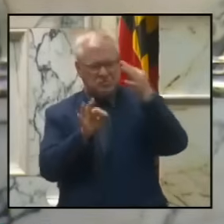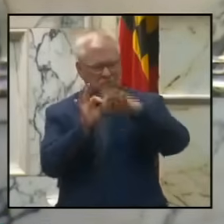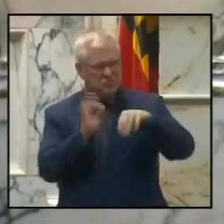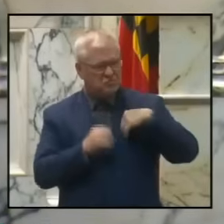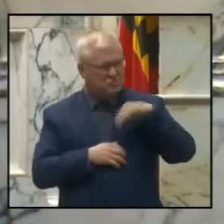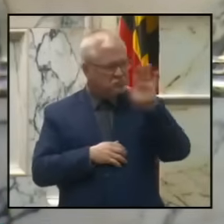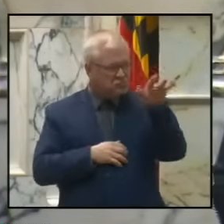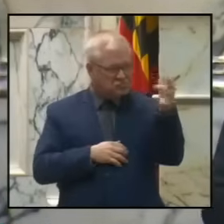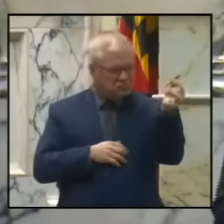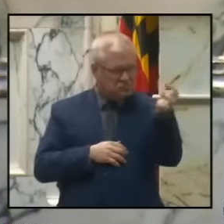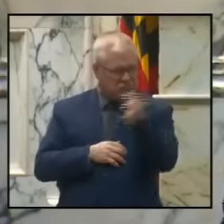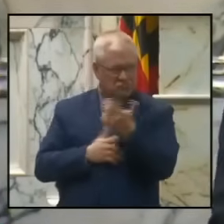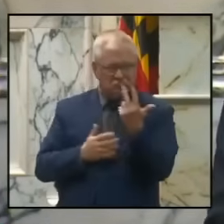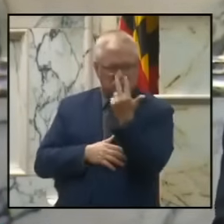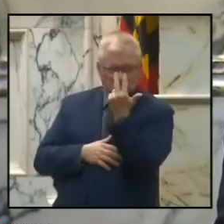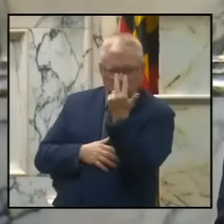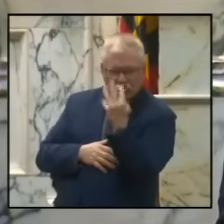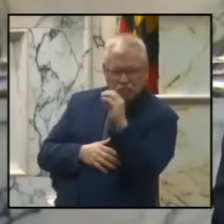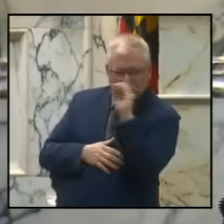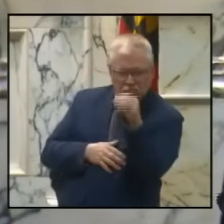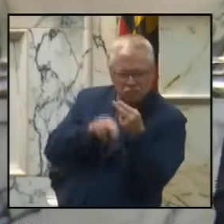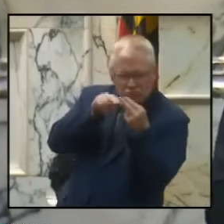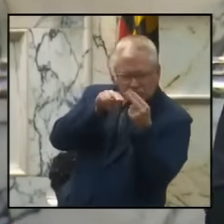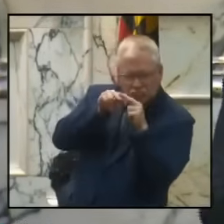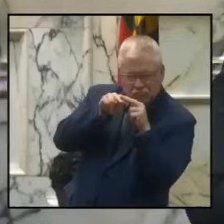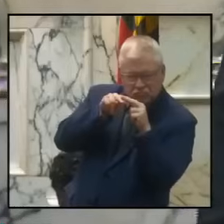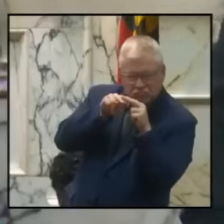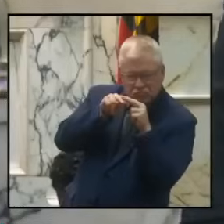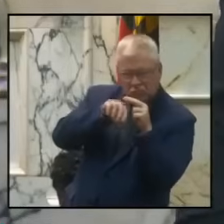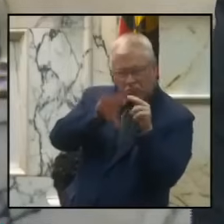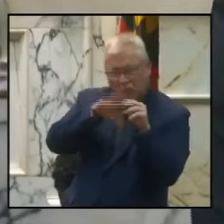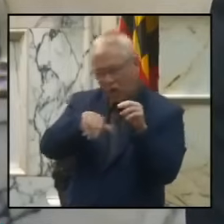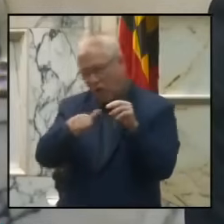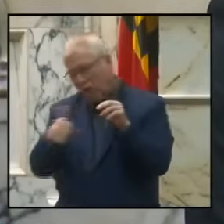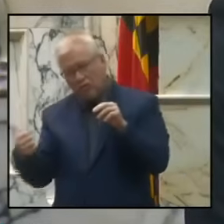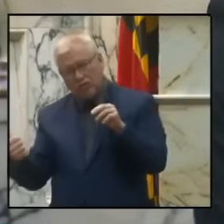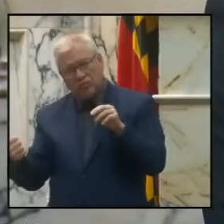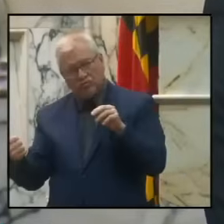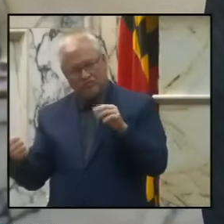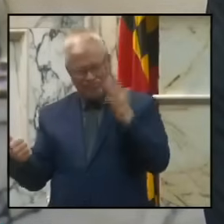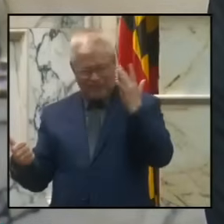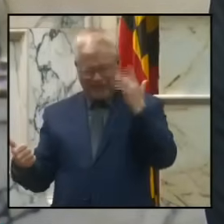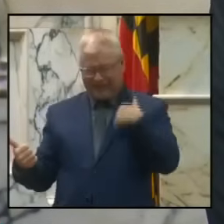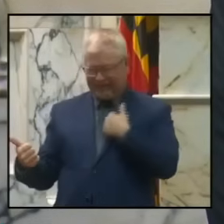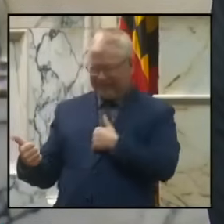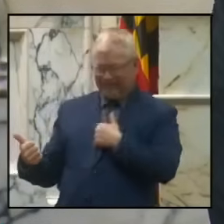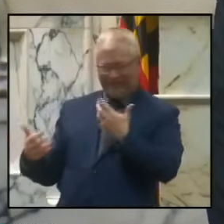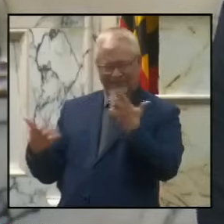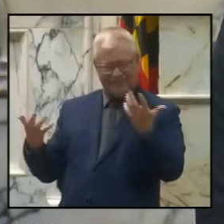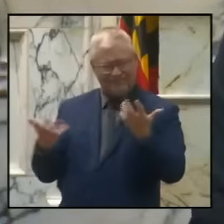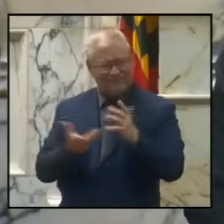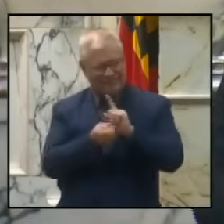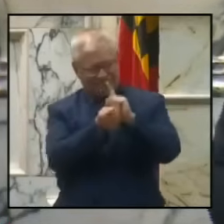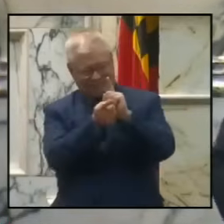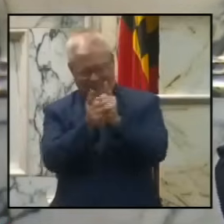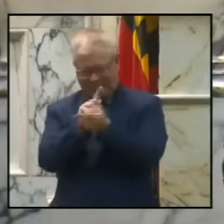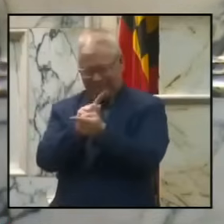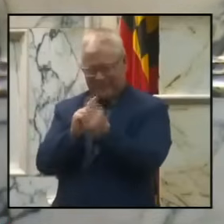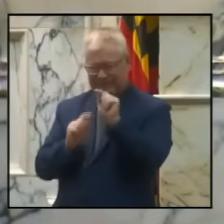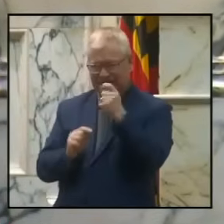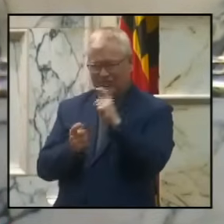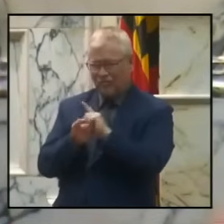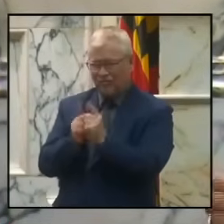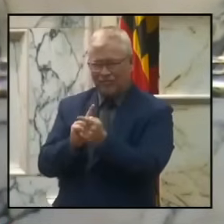than others. And the reason that we are so passionate about this reform plan is because we know who it will